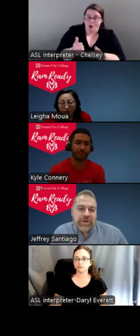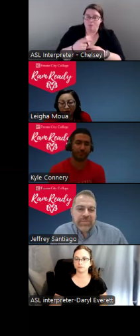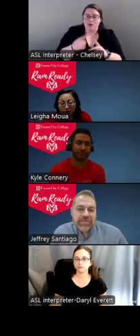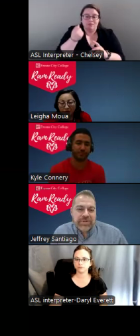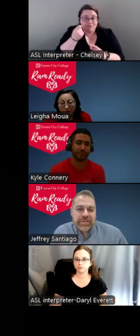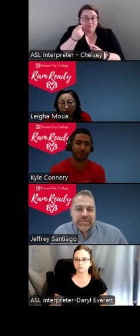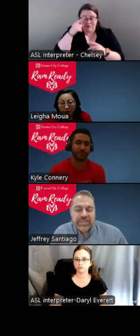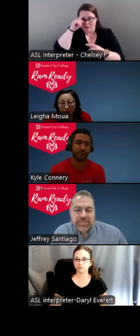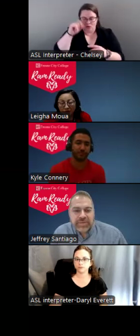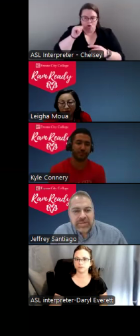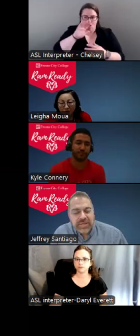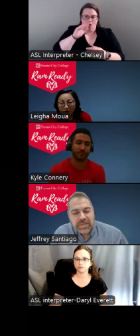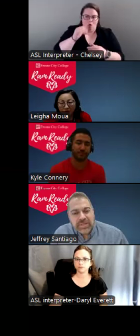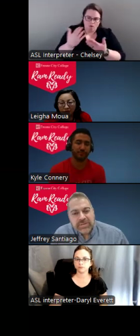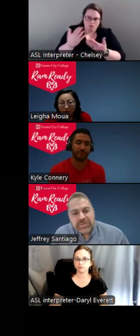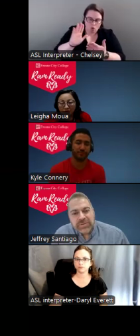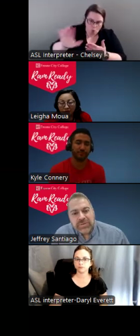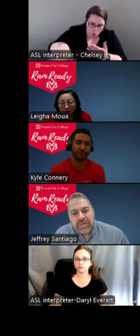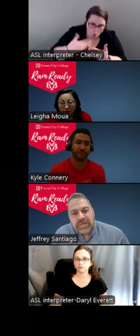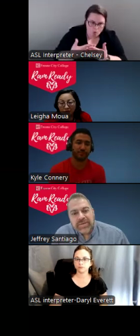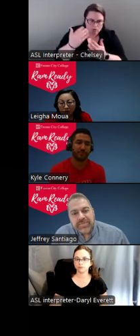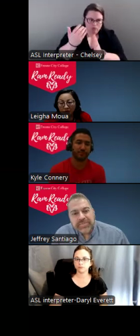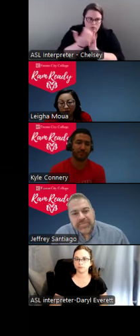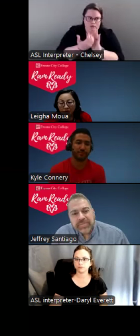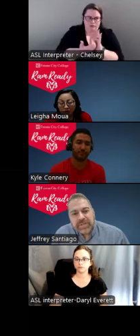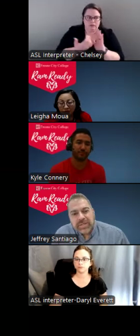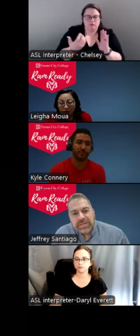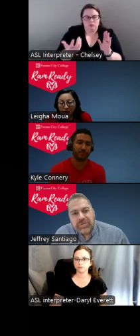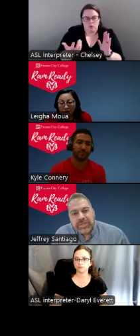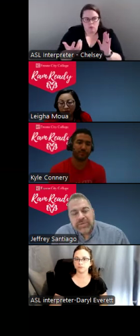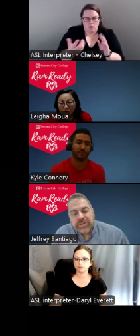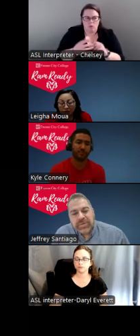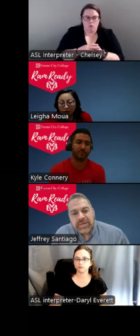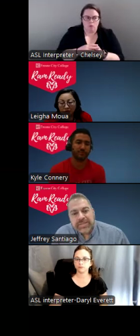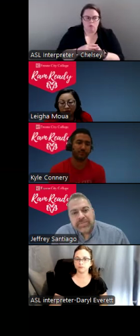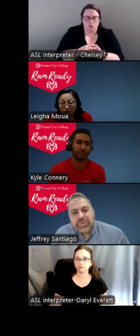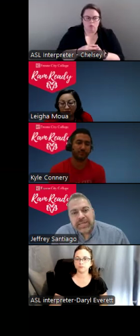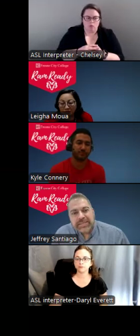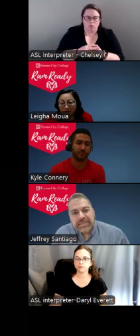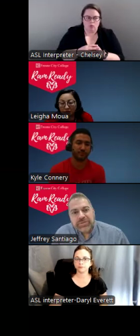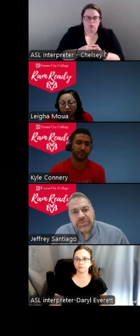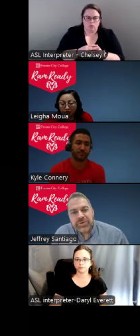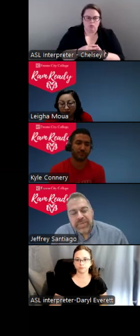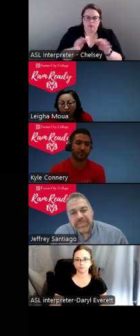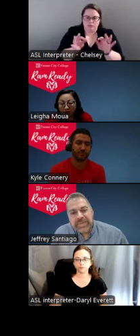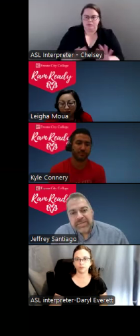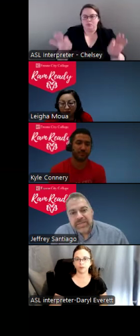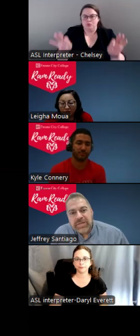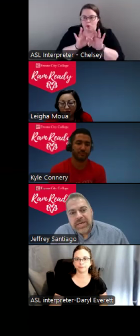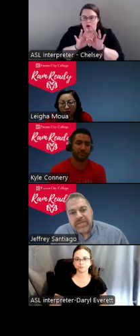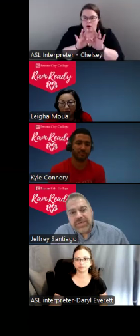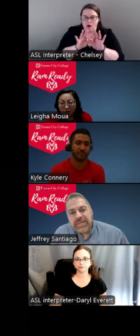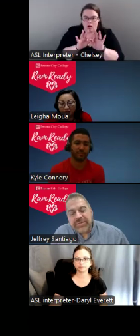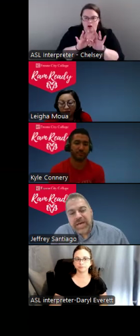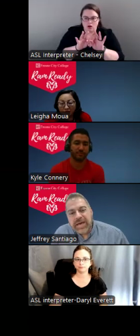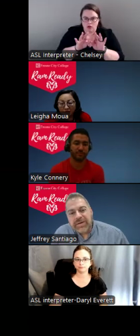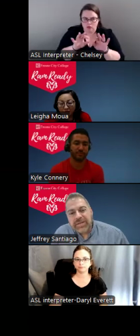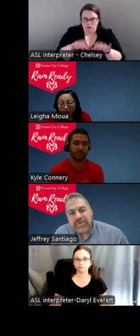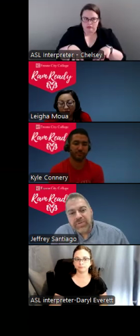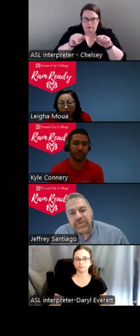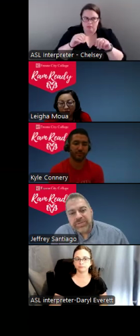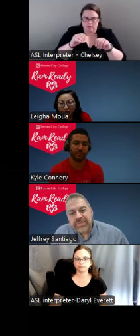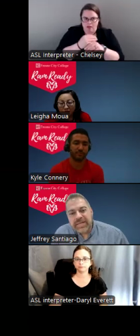are always offered in the summer. So you always want to, it's important, like I said, to do your math, because as you get into